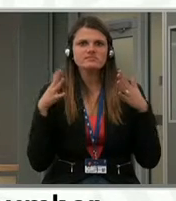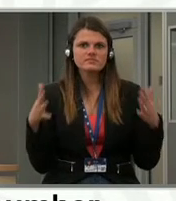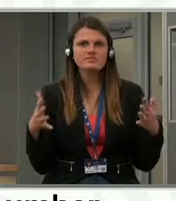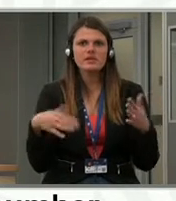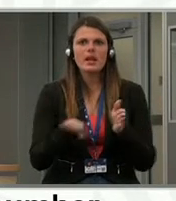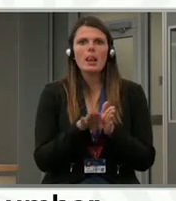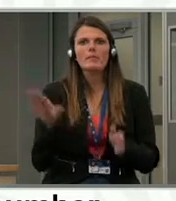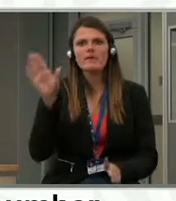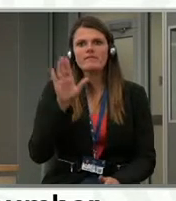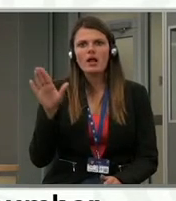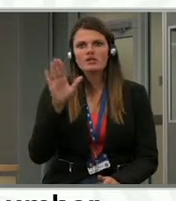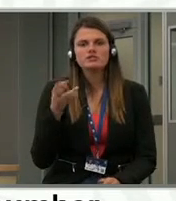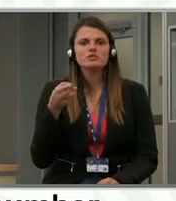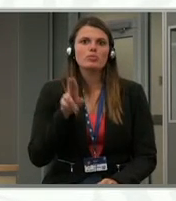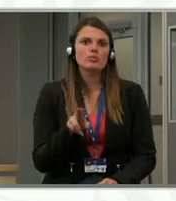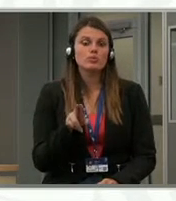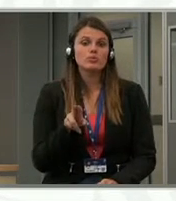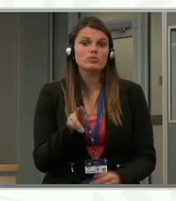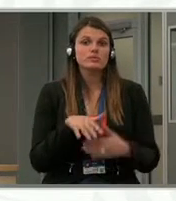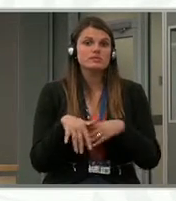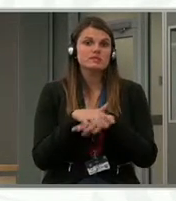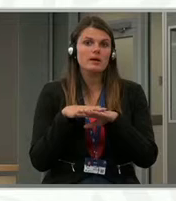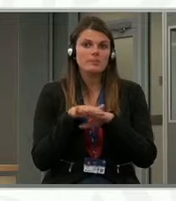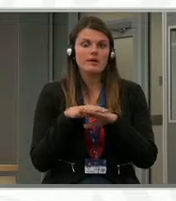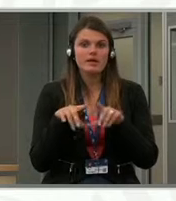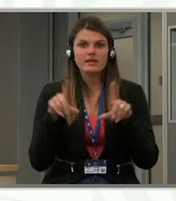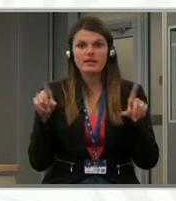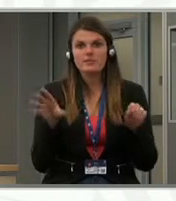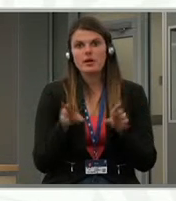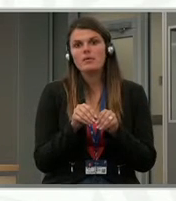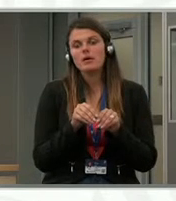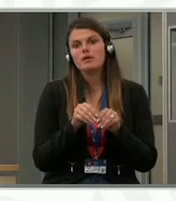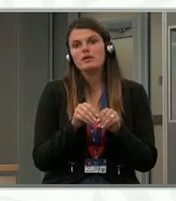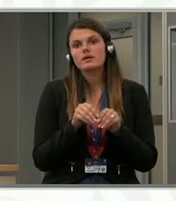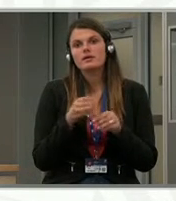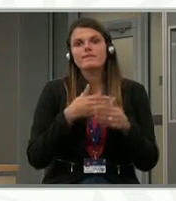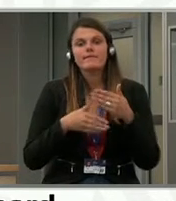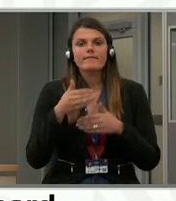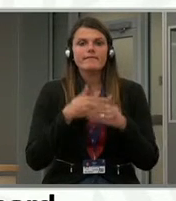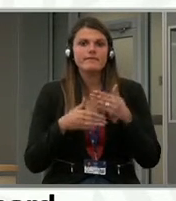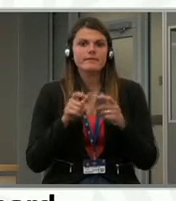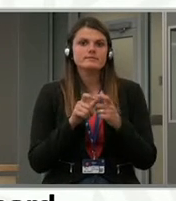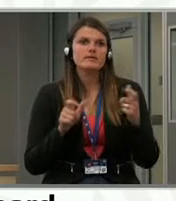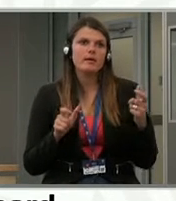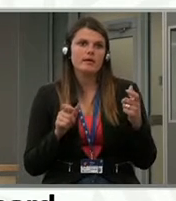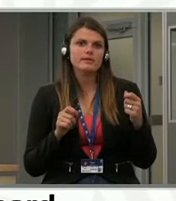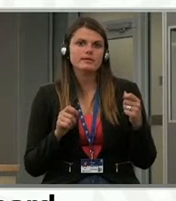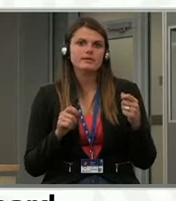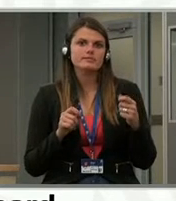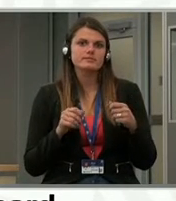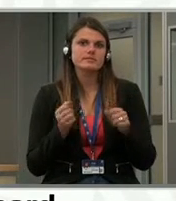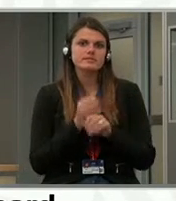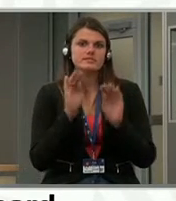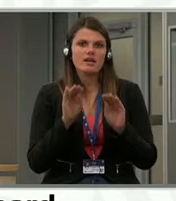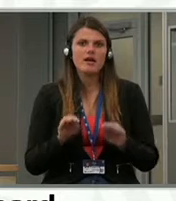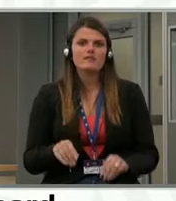society on the development of the disability card that MEP Marek Plura mentioned